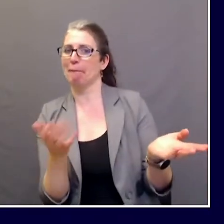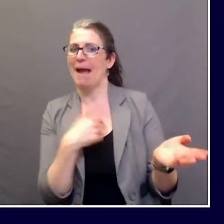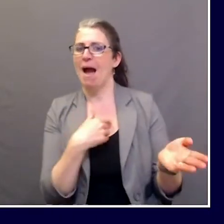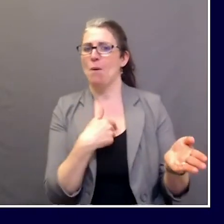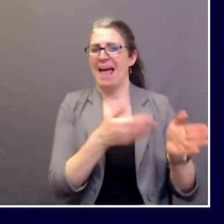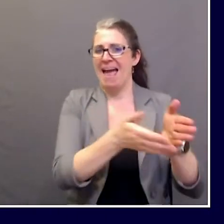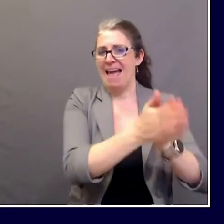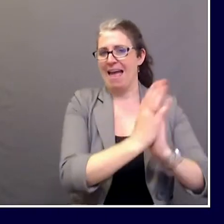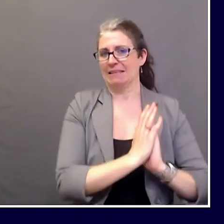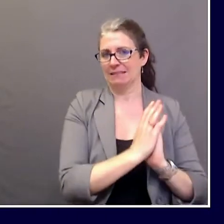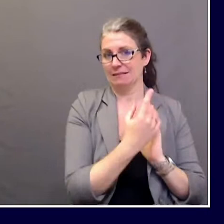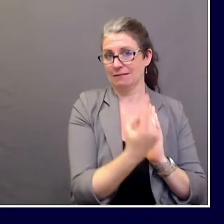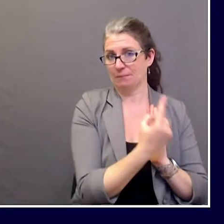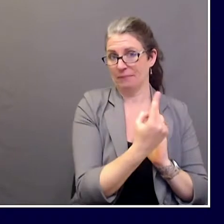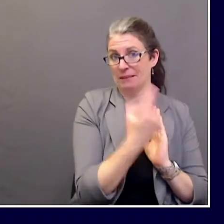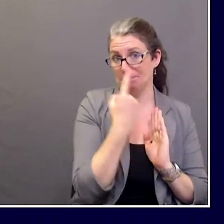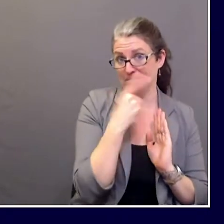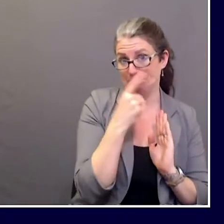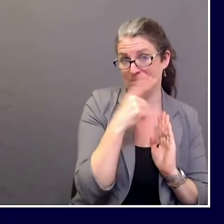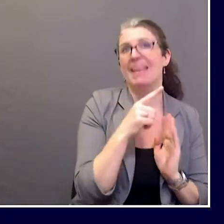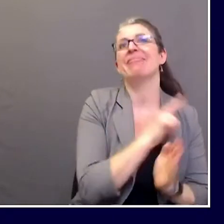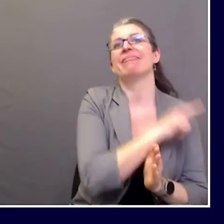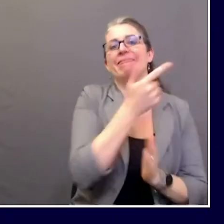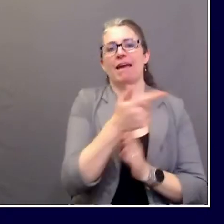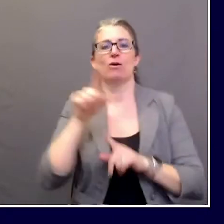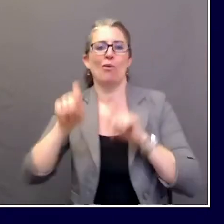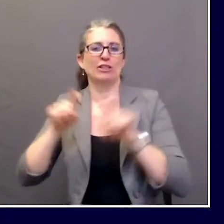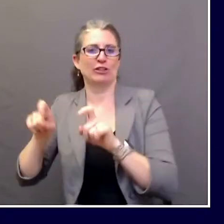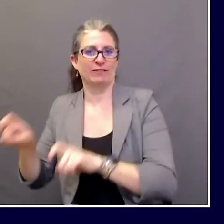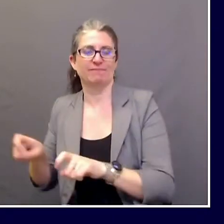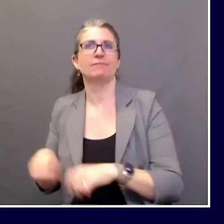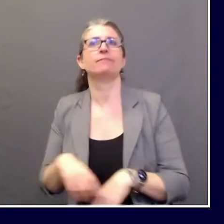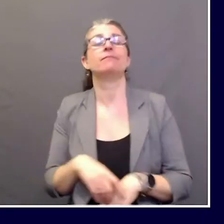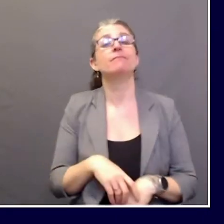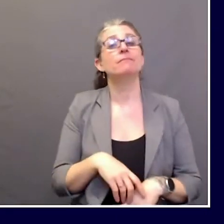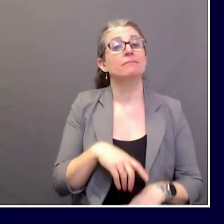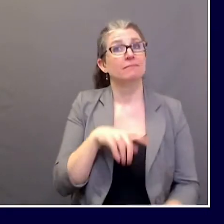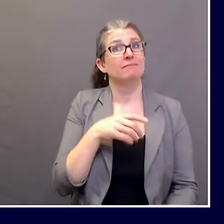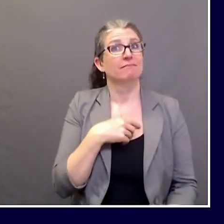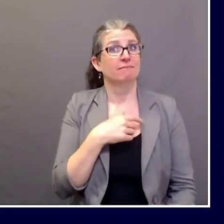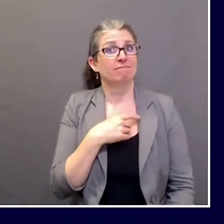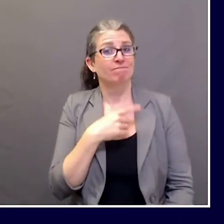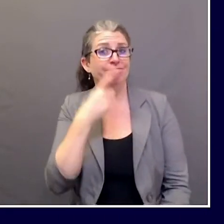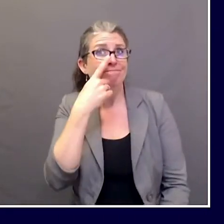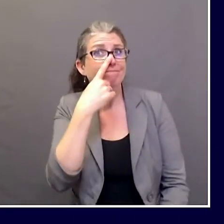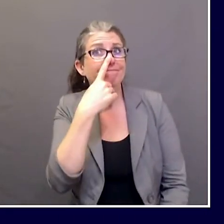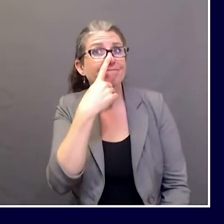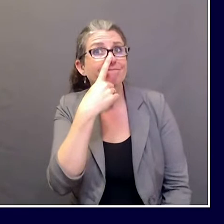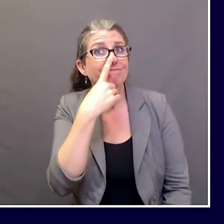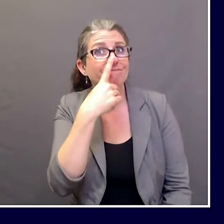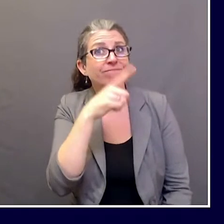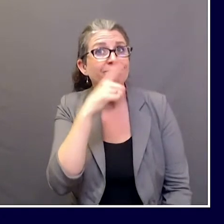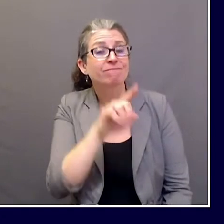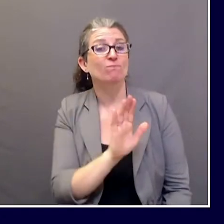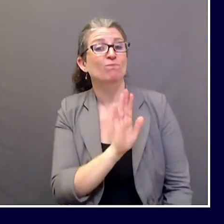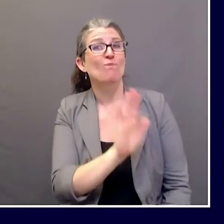health messaging that went out to providers. I'm hoping that the Maine CDC can share that